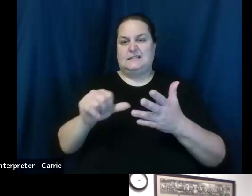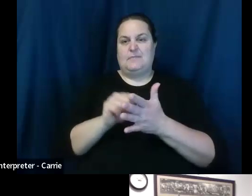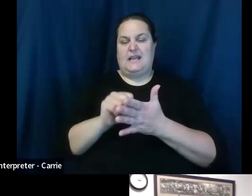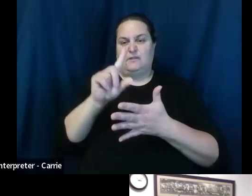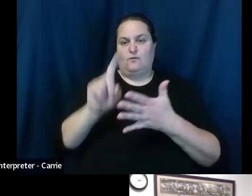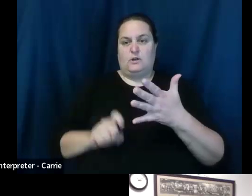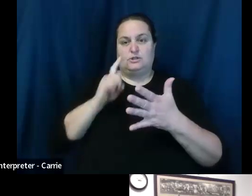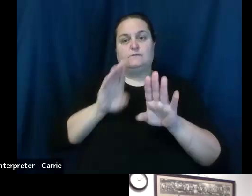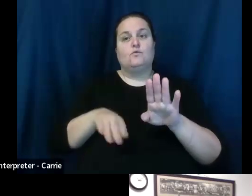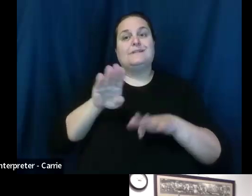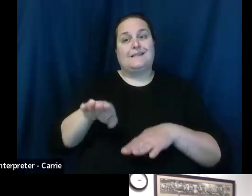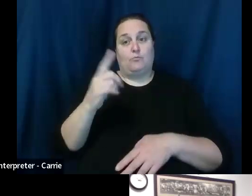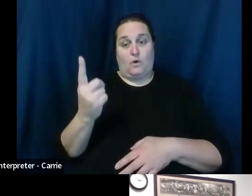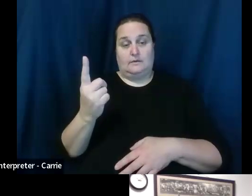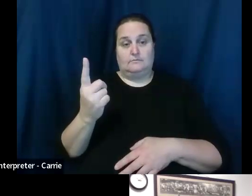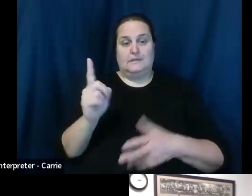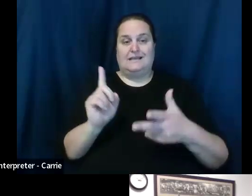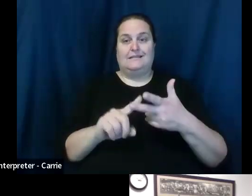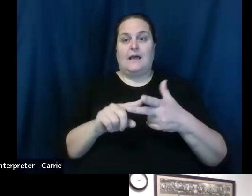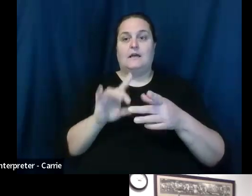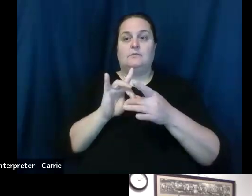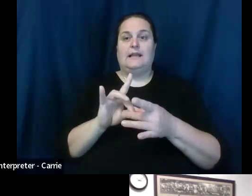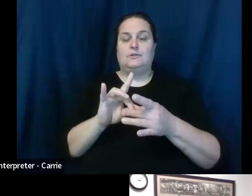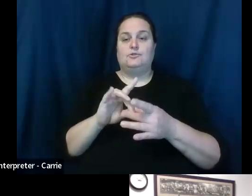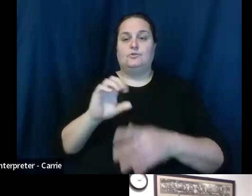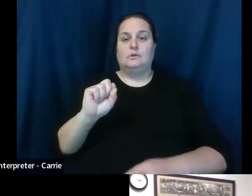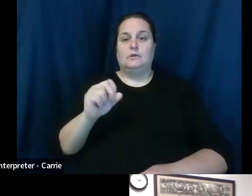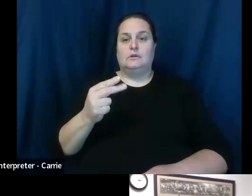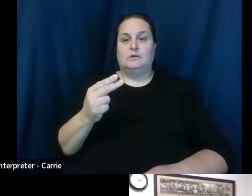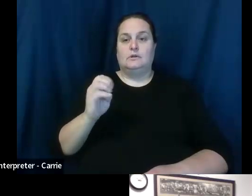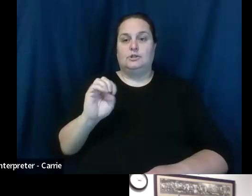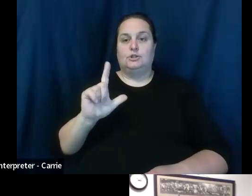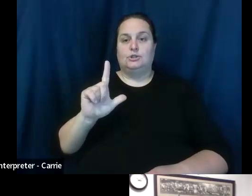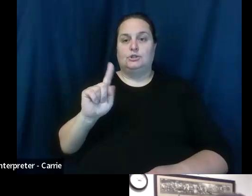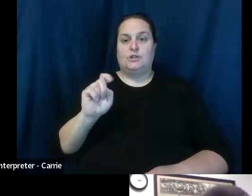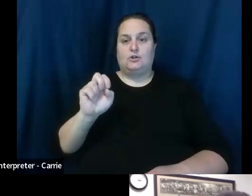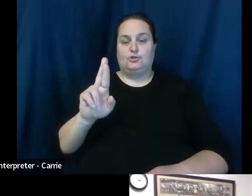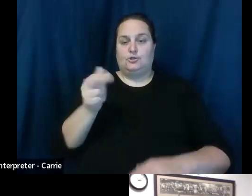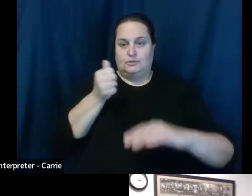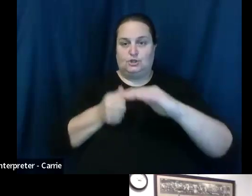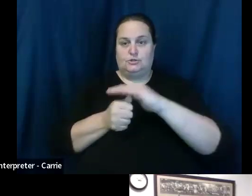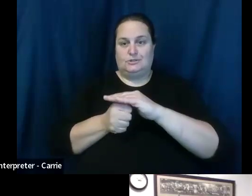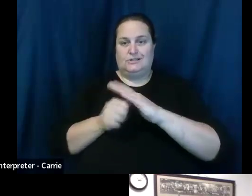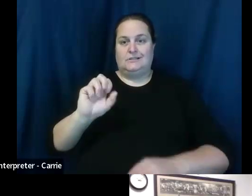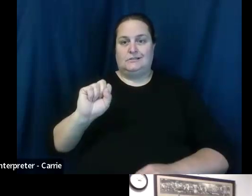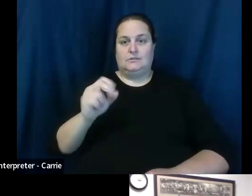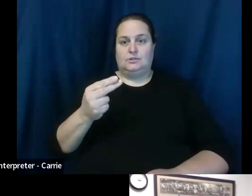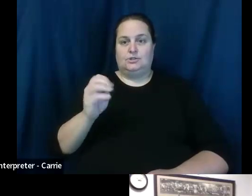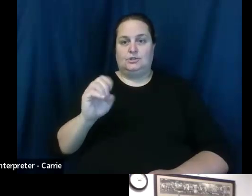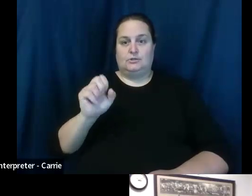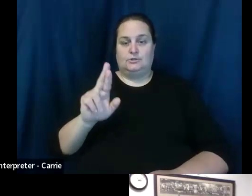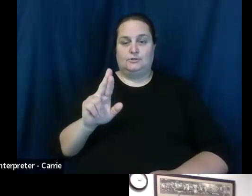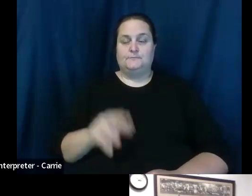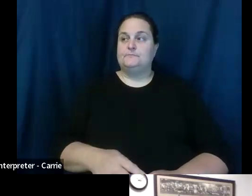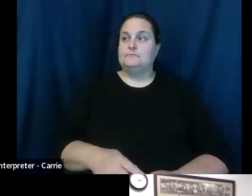one. These are all about sheltering. So, do you or your family have a place to go for a